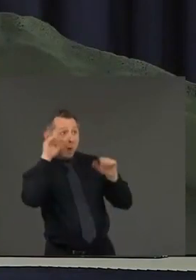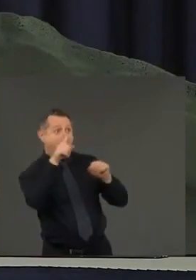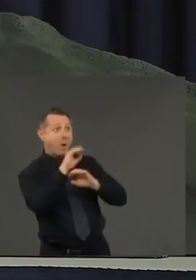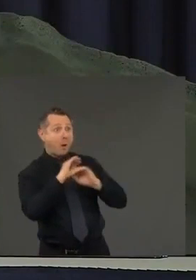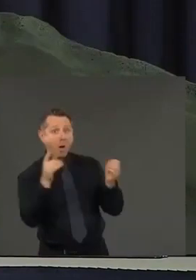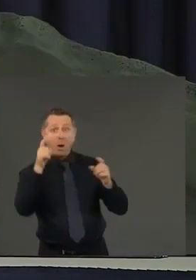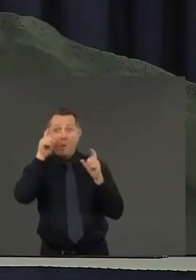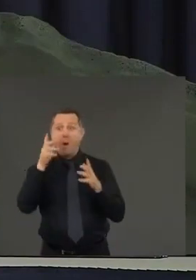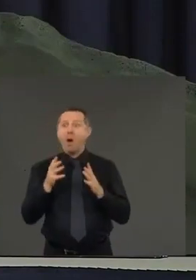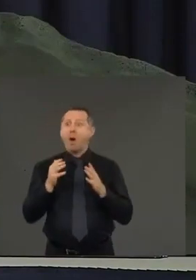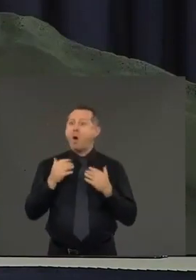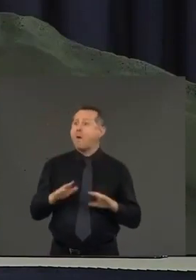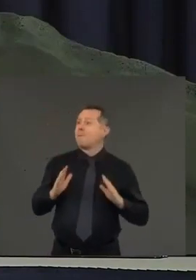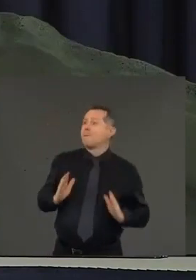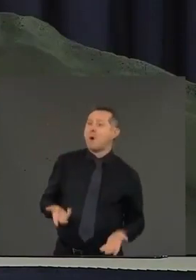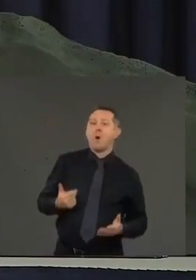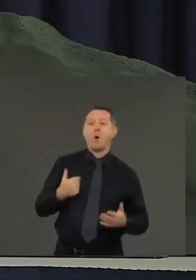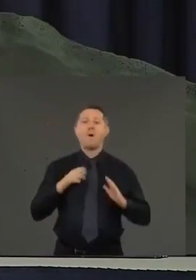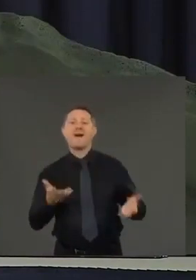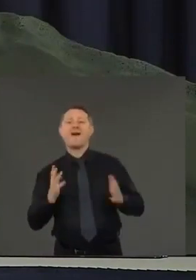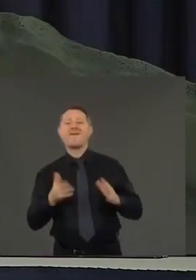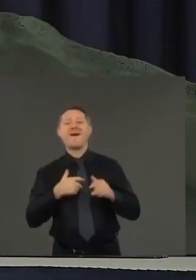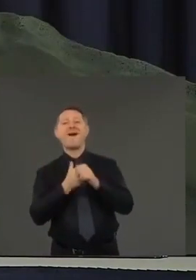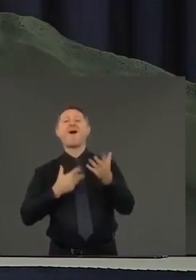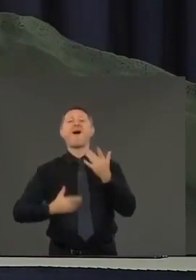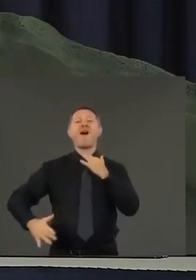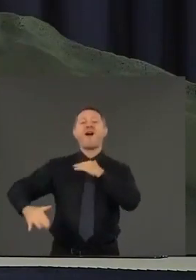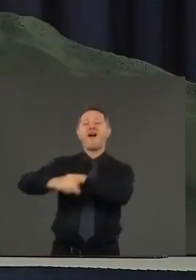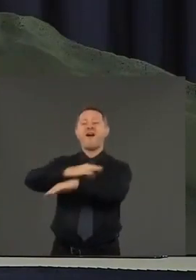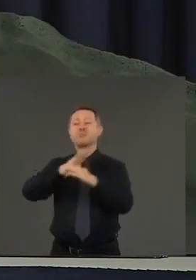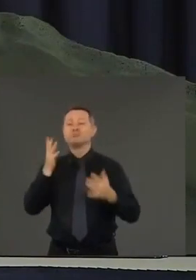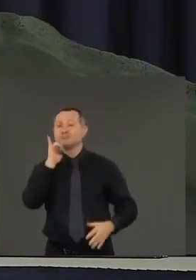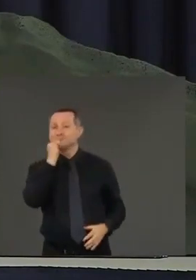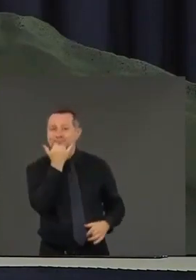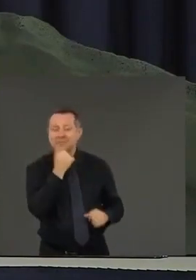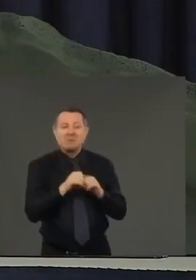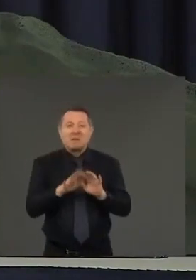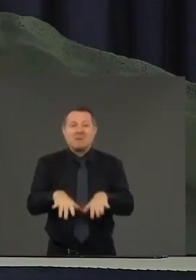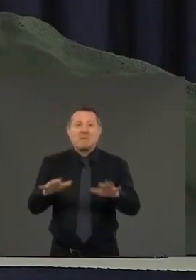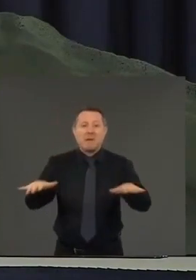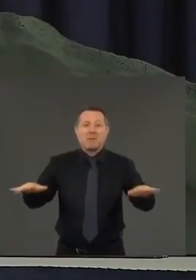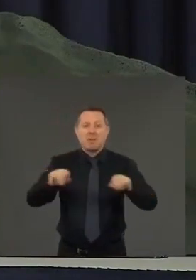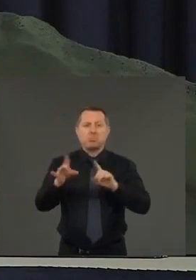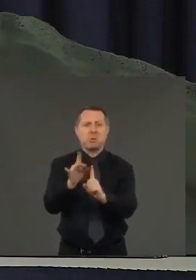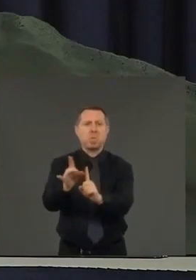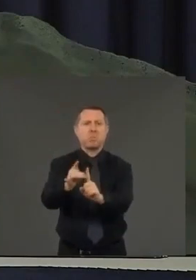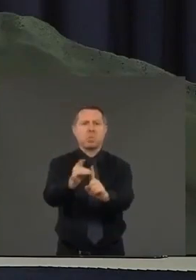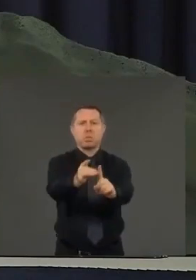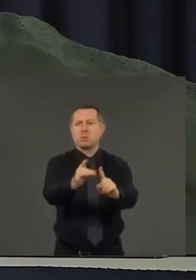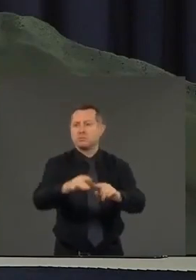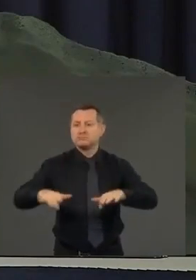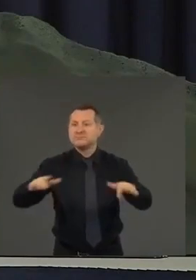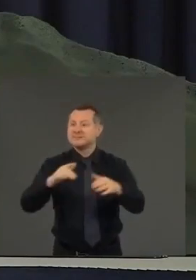and they don't take any precautionary behavior, and then the virus goes like this. He is